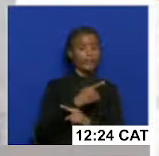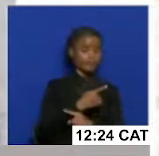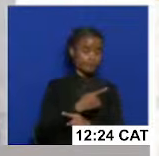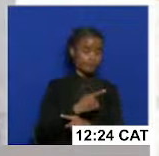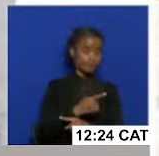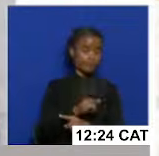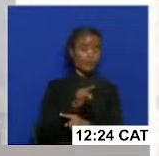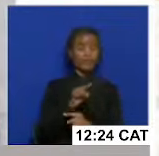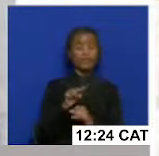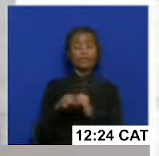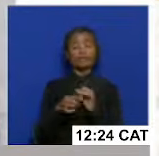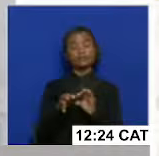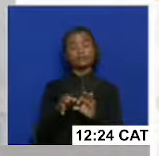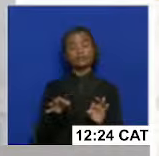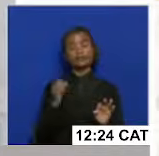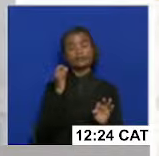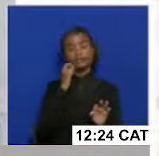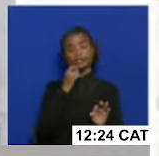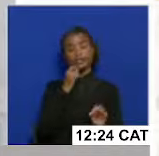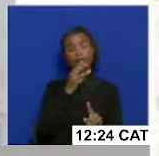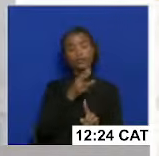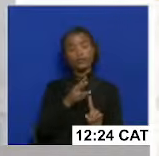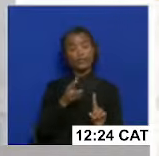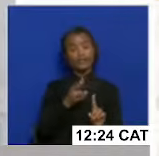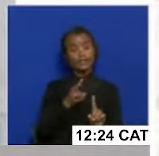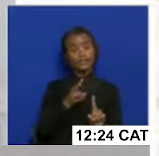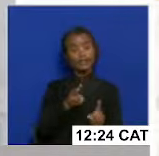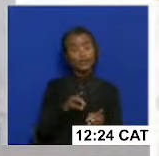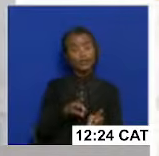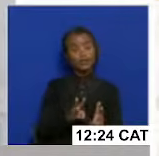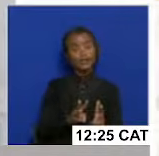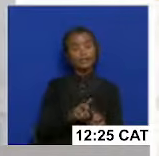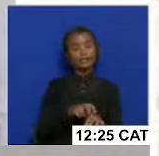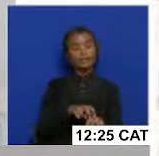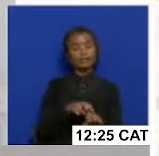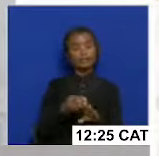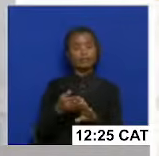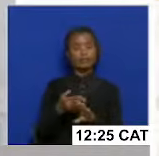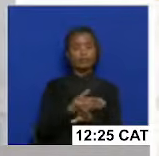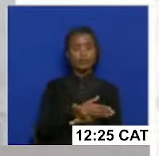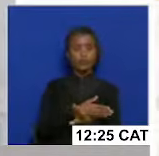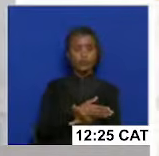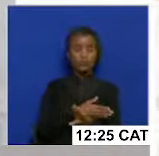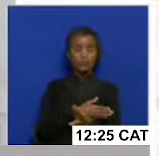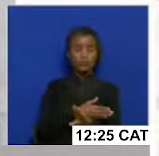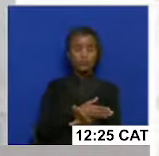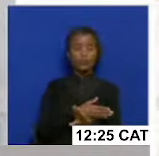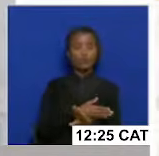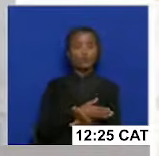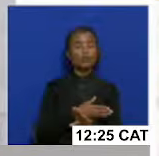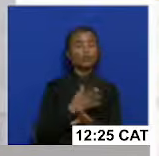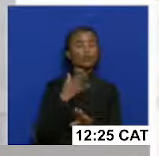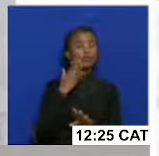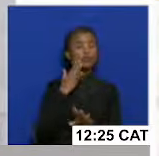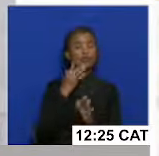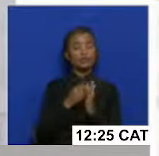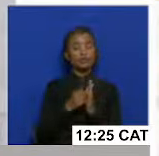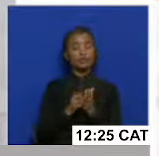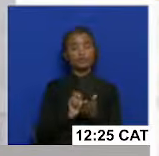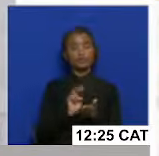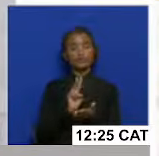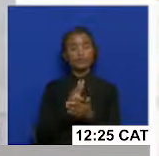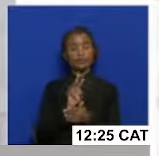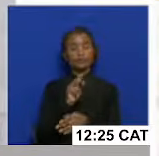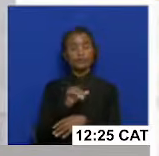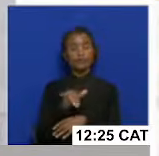required before the 12th of May 2023 or that date as